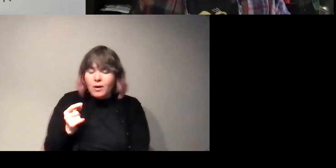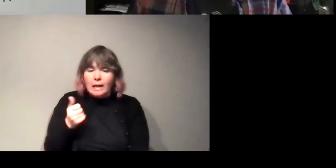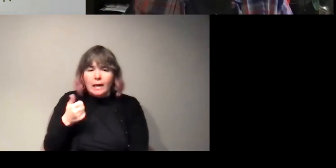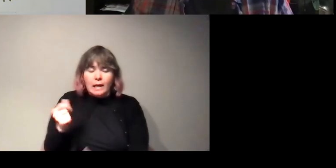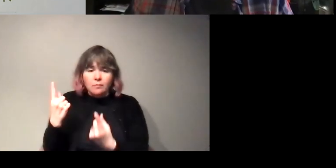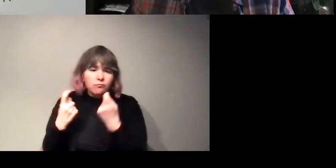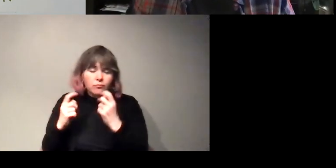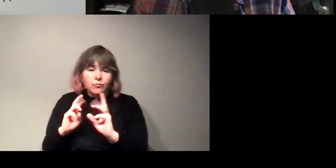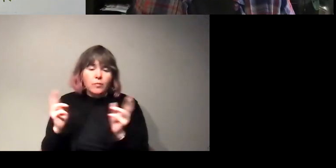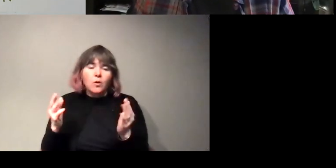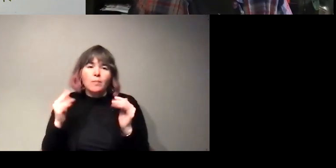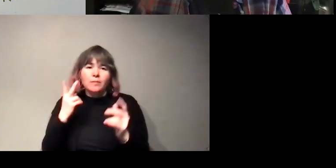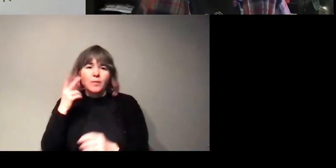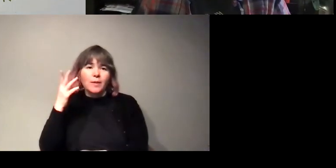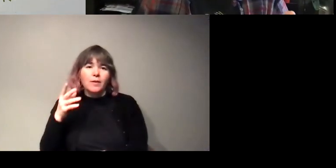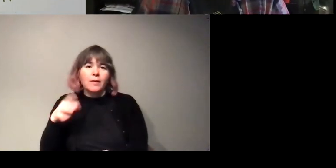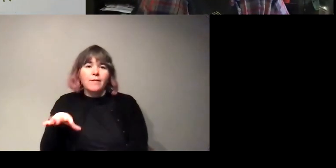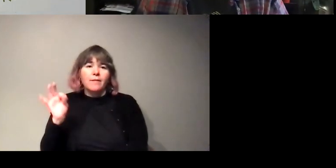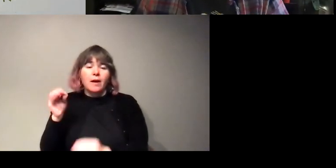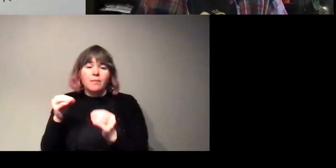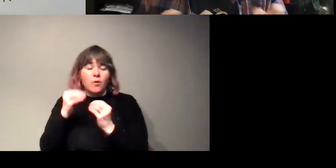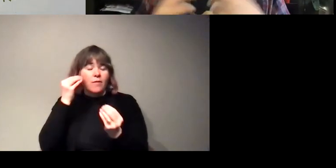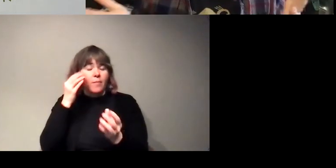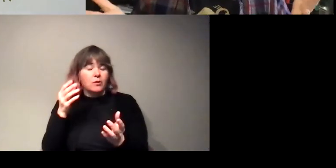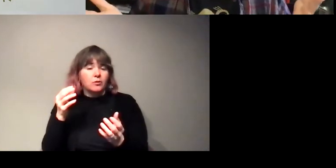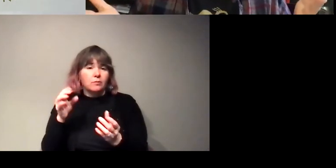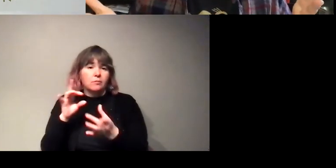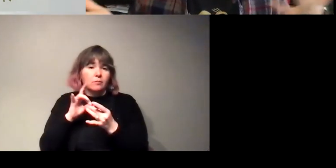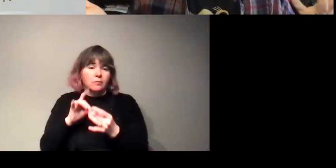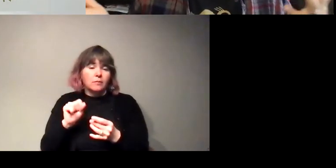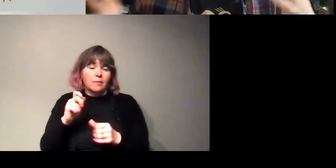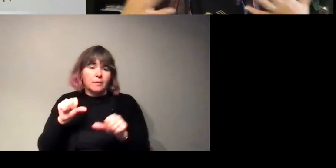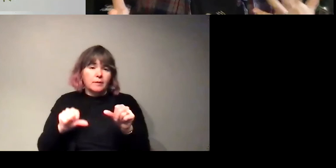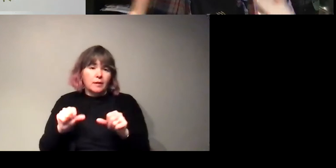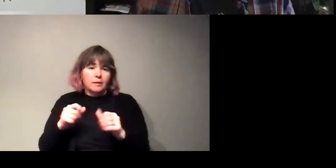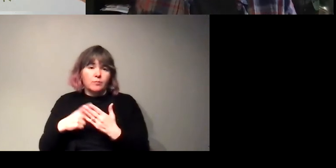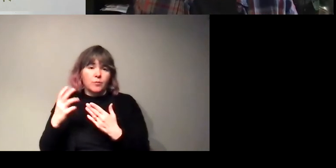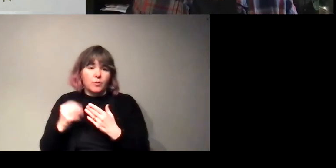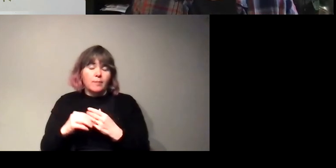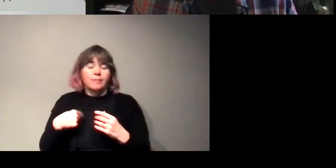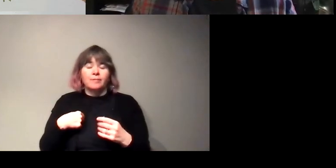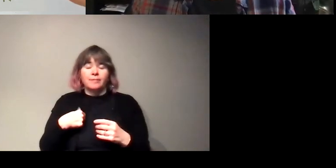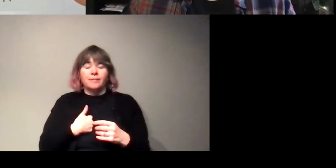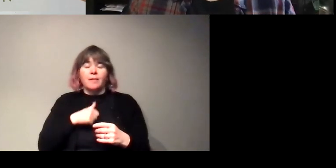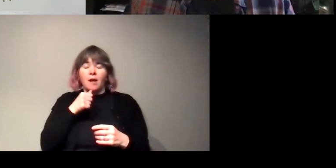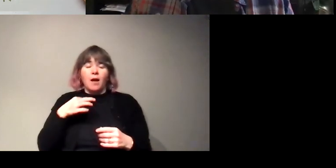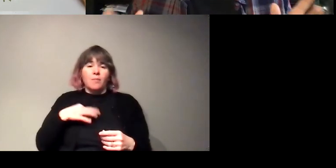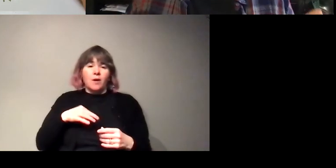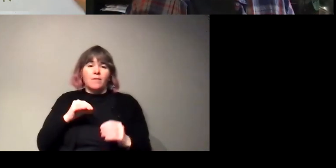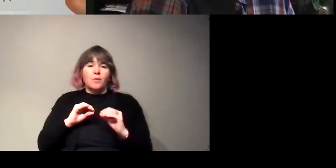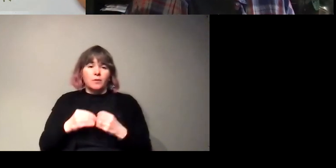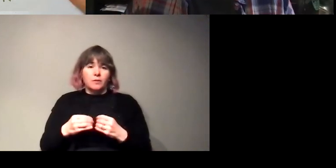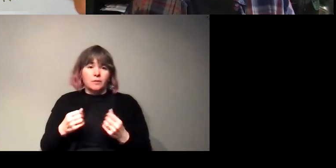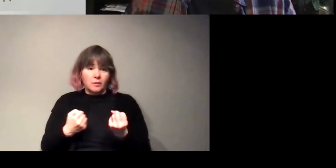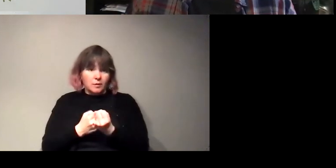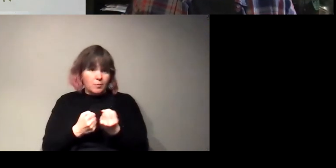you have. So we hope to see you there. You can find more information about the Skype a Scientist program. We're a nonprofit organization. You can